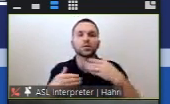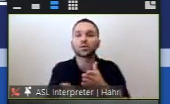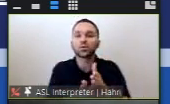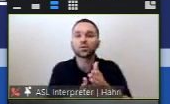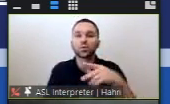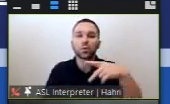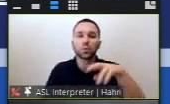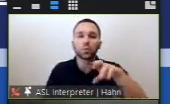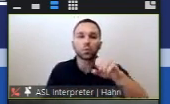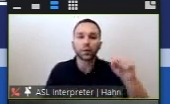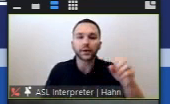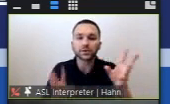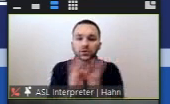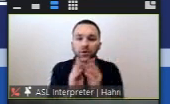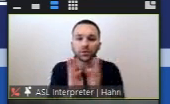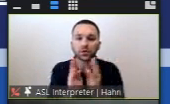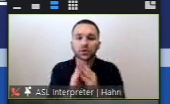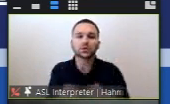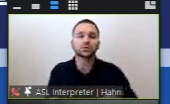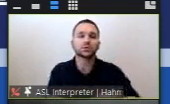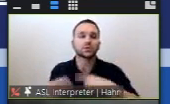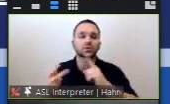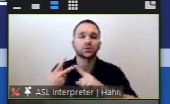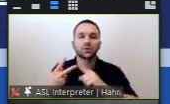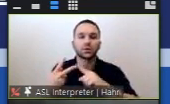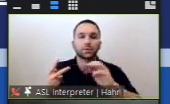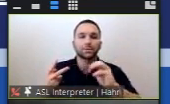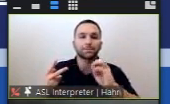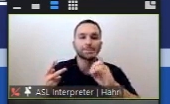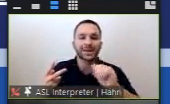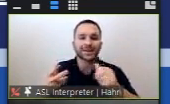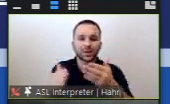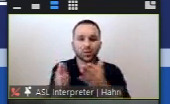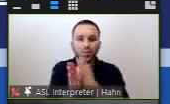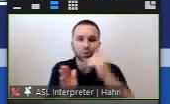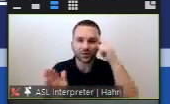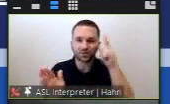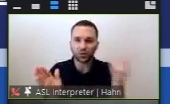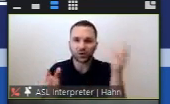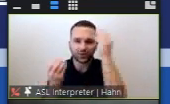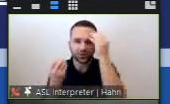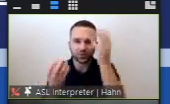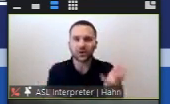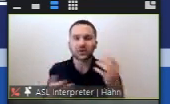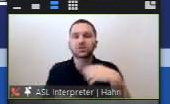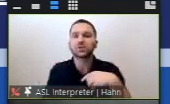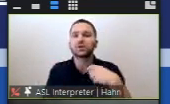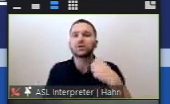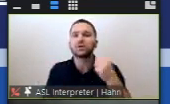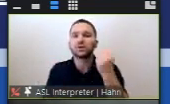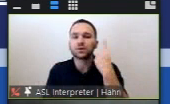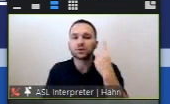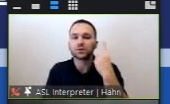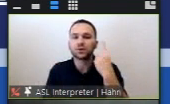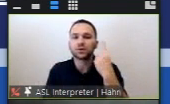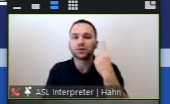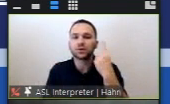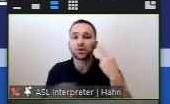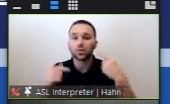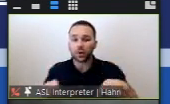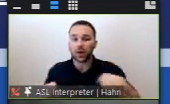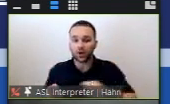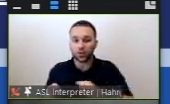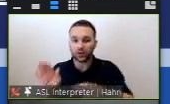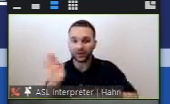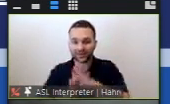many media requests for this data. I think what we really wanted to make sure we did in developing this dashboard is make